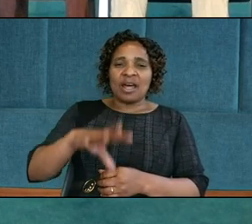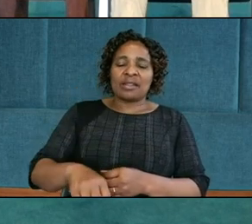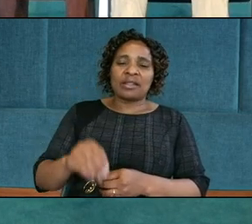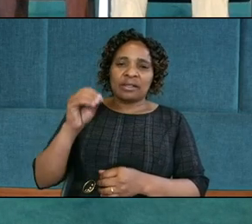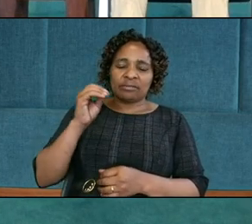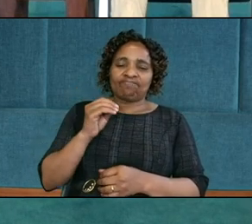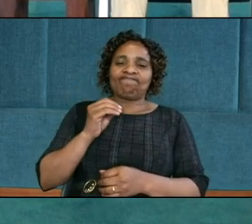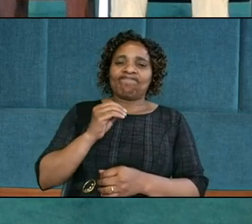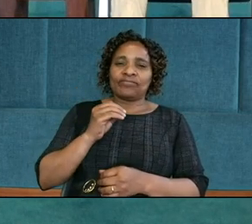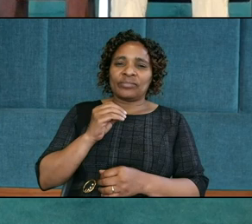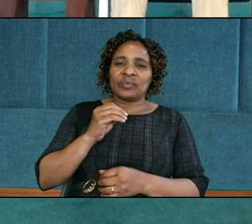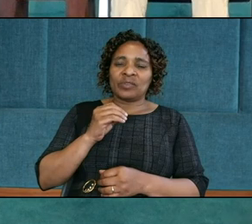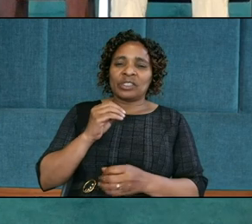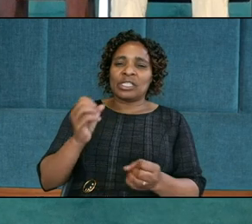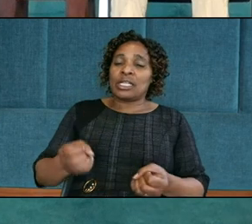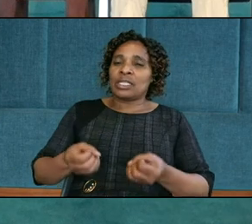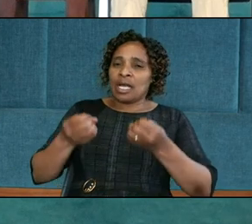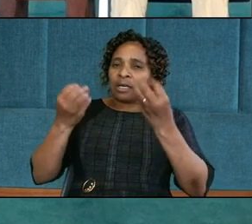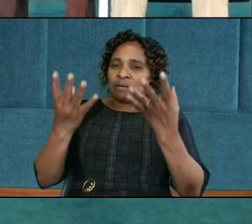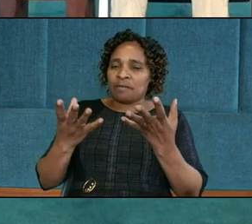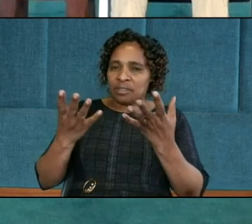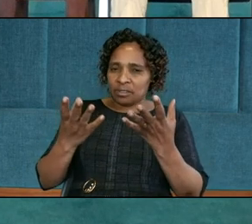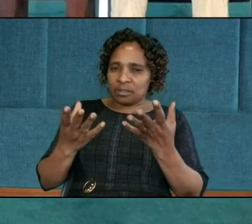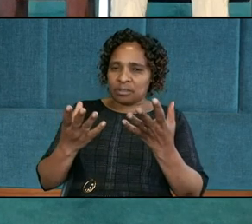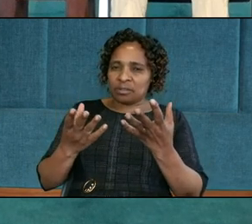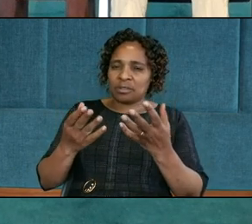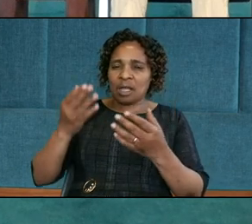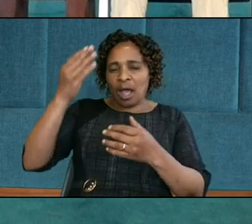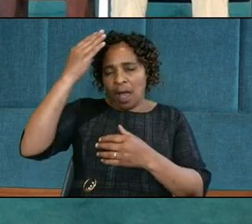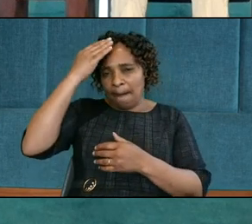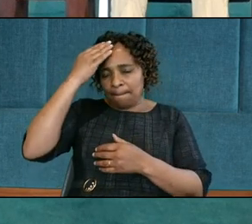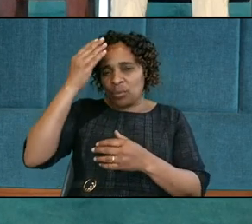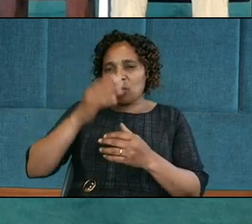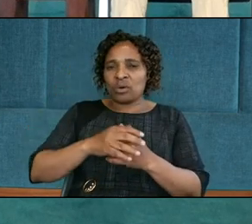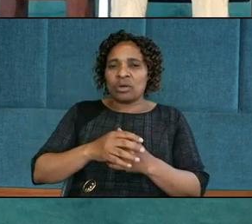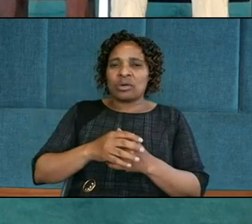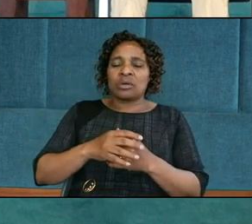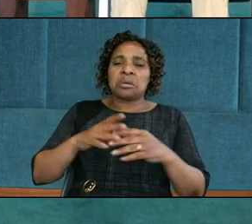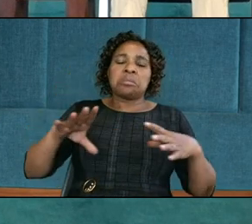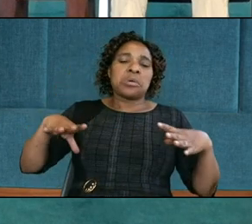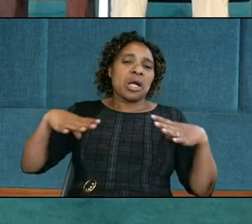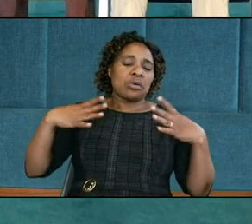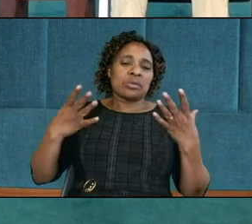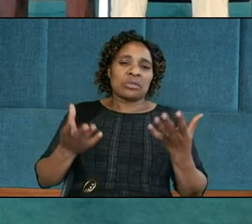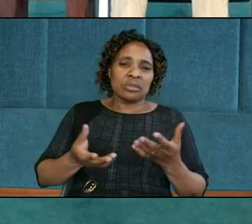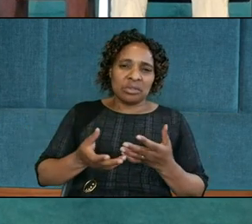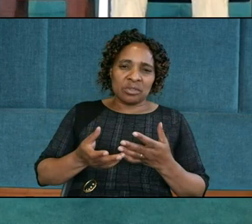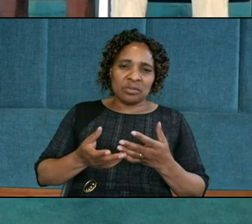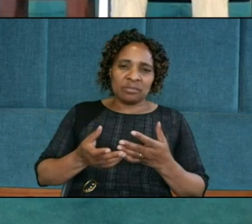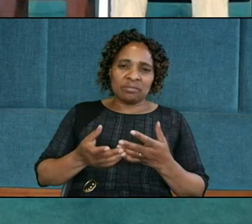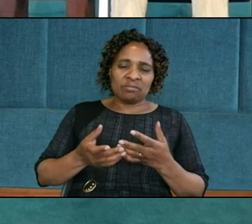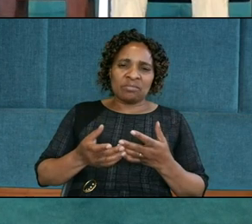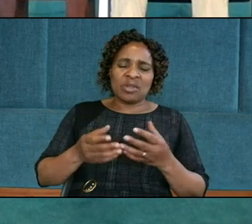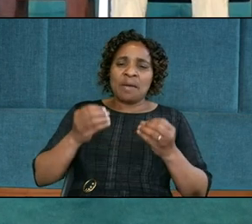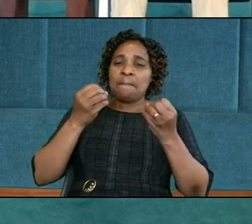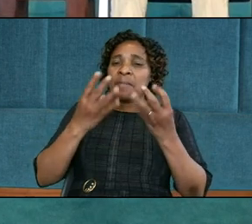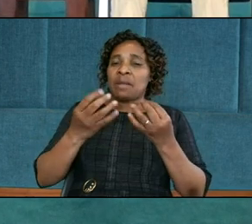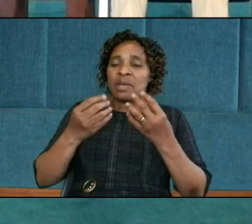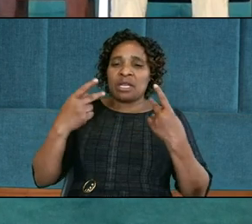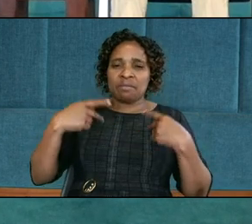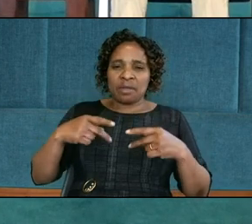to sacrifice. Being humble, being proud. Most